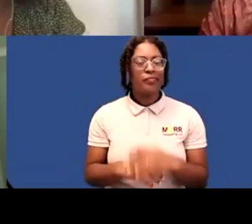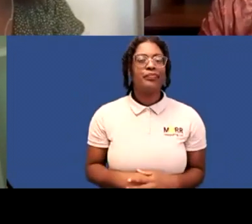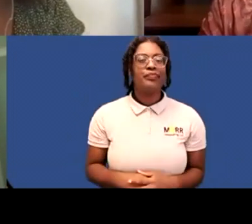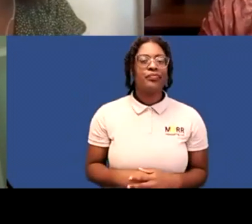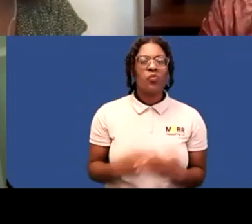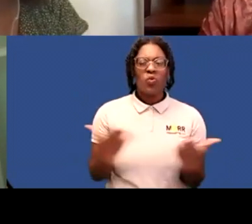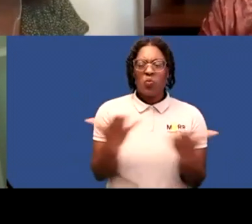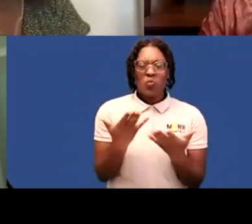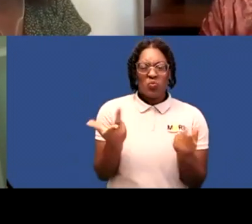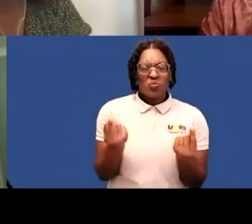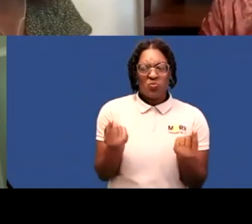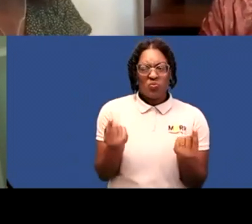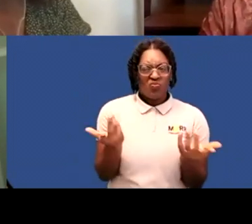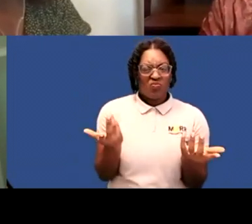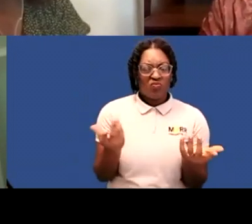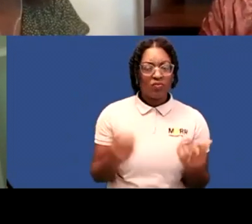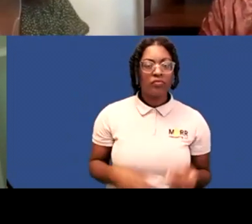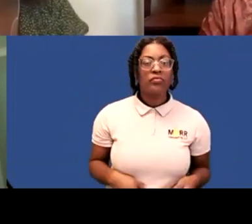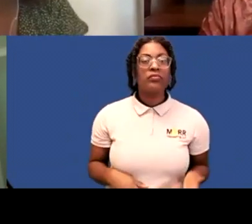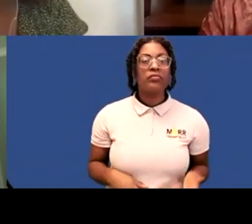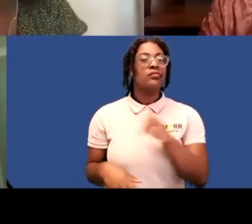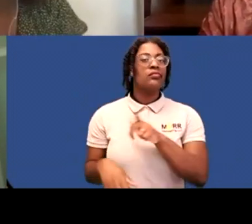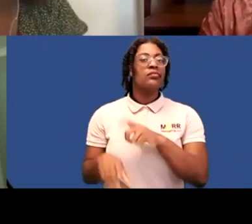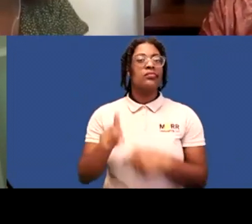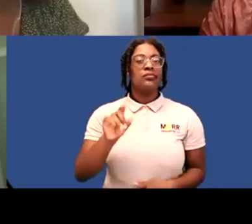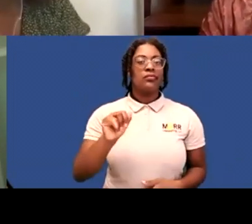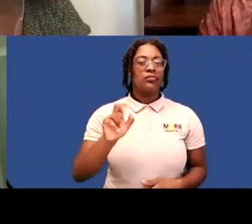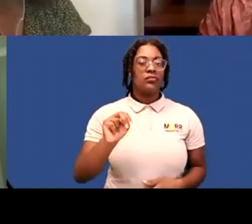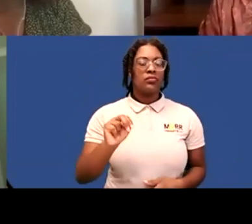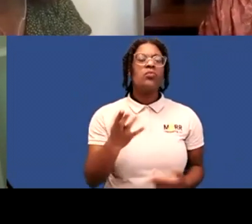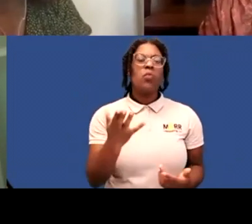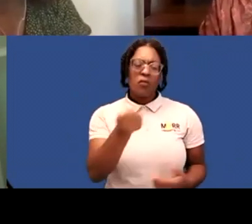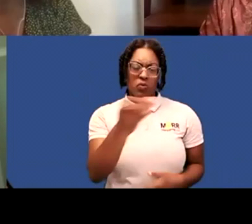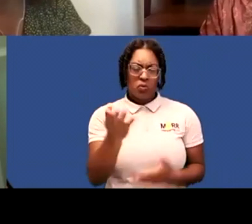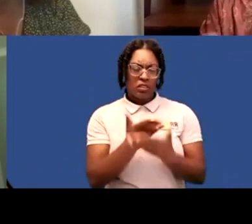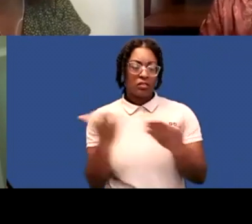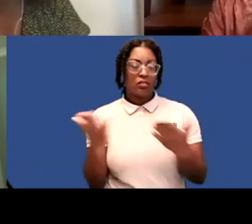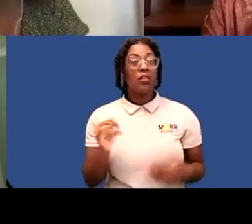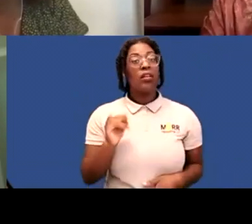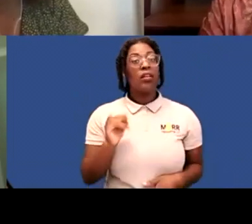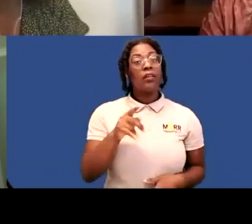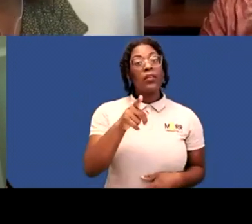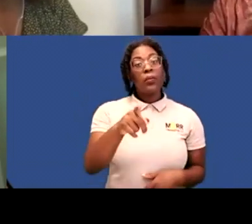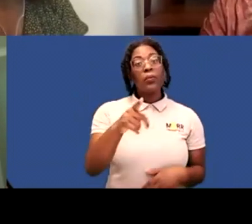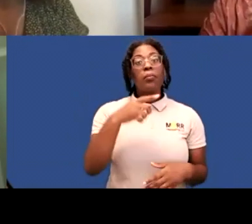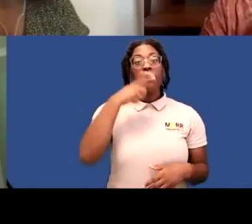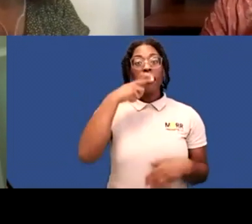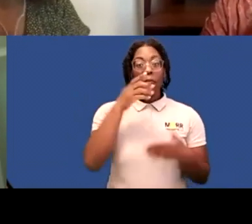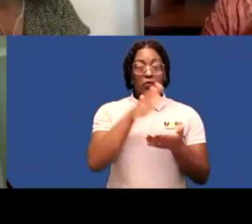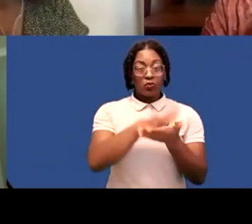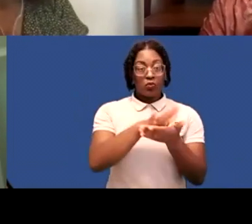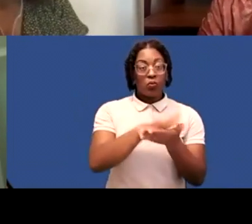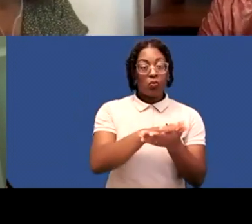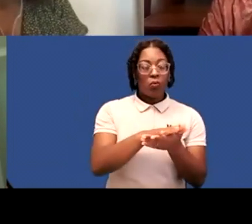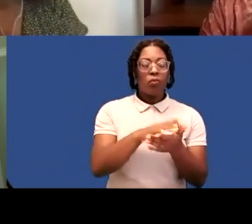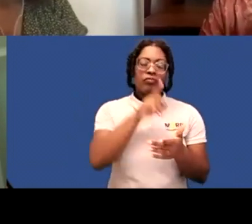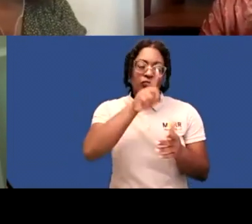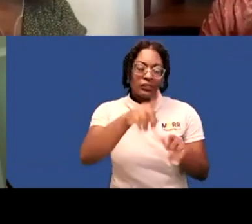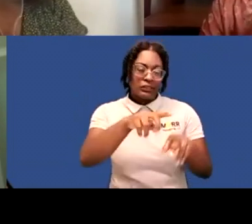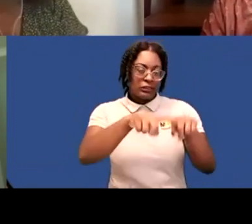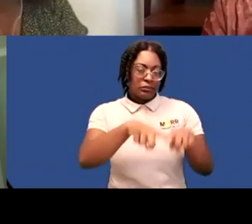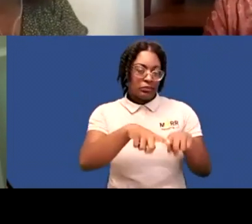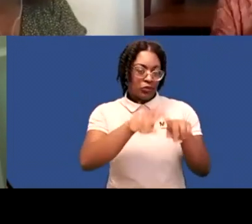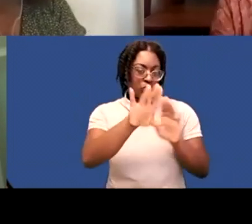a public school, you can probably go to the state standards. It depends on your state. I mean, Oregon redid the standards